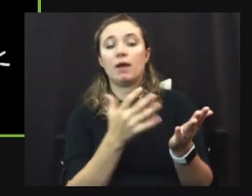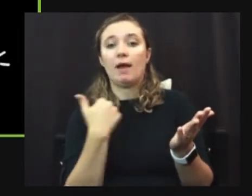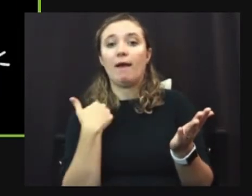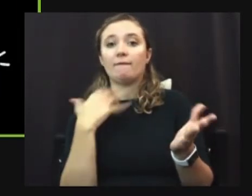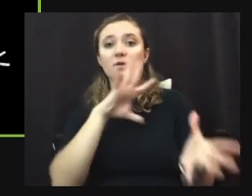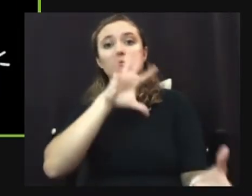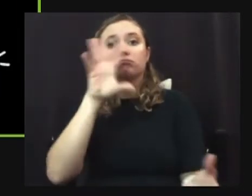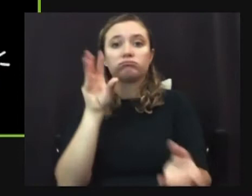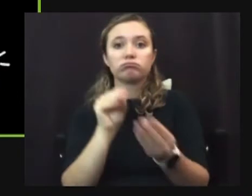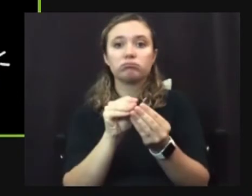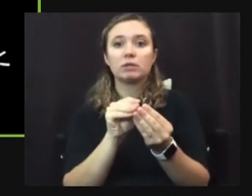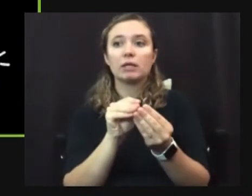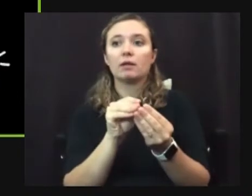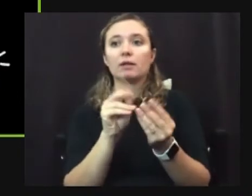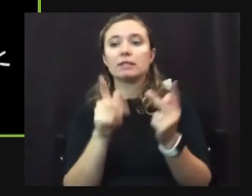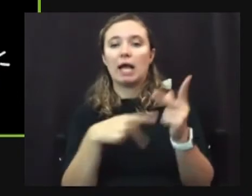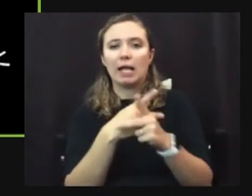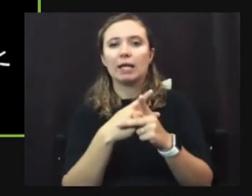autistic person